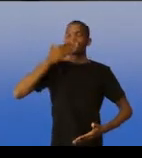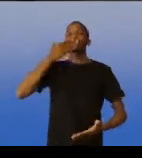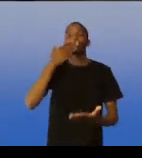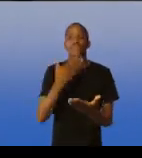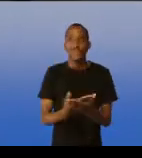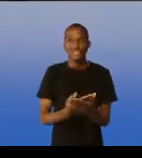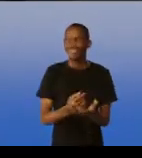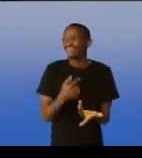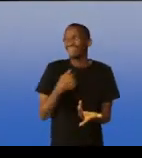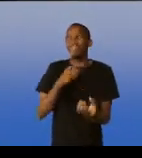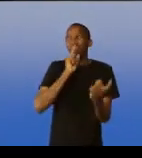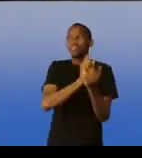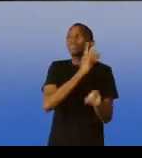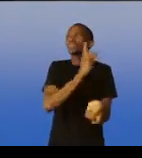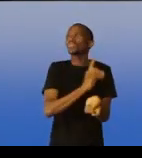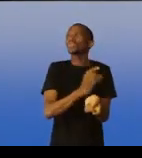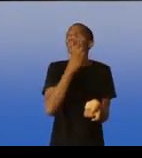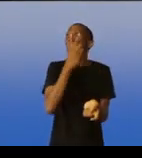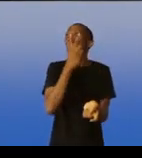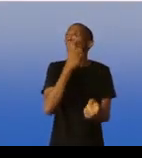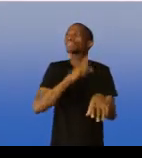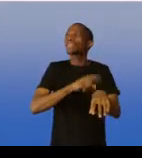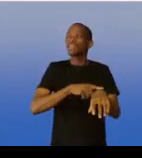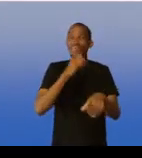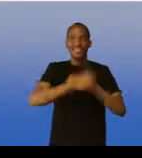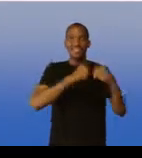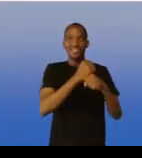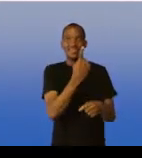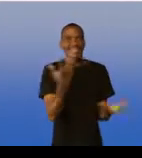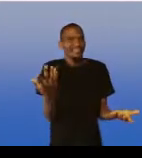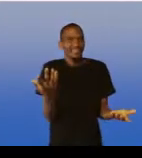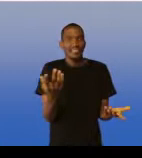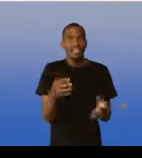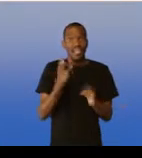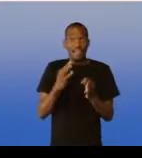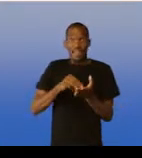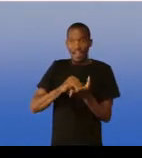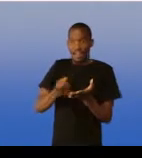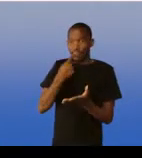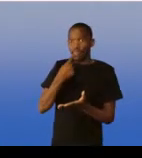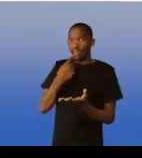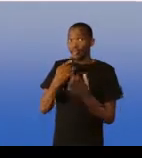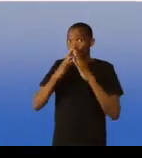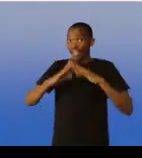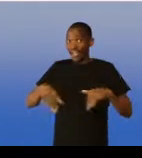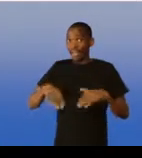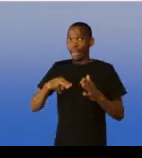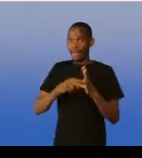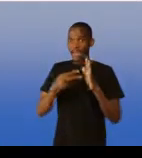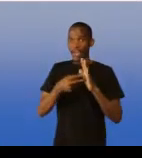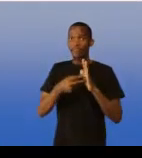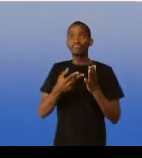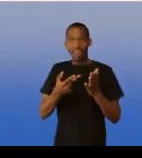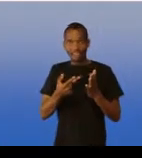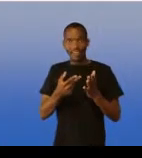doctor twice in a year. No side effect at all. When you are taking medication today, you are building up